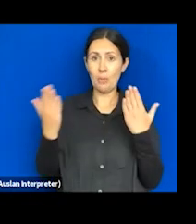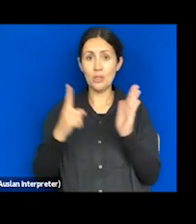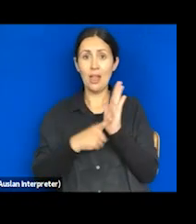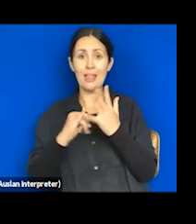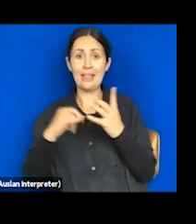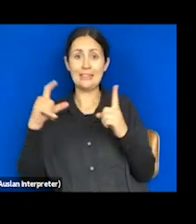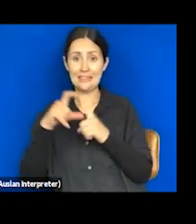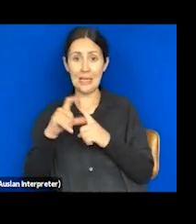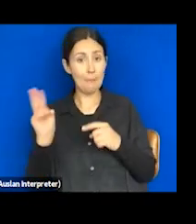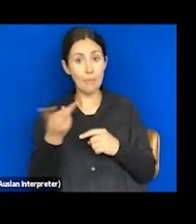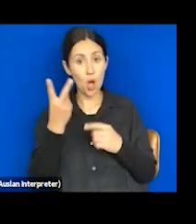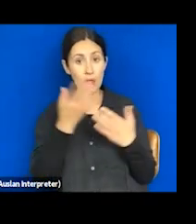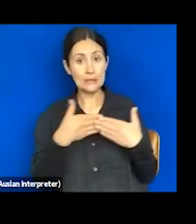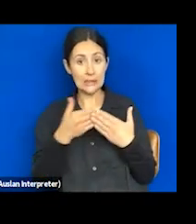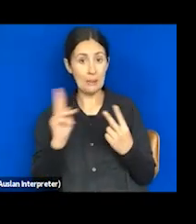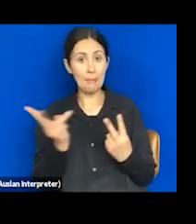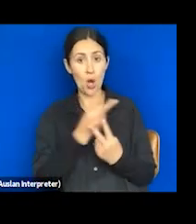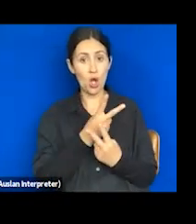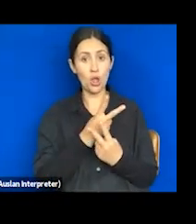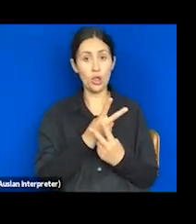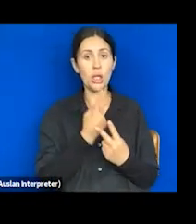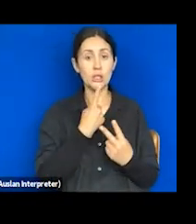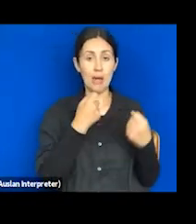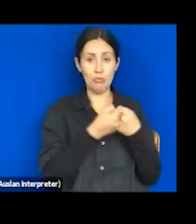studied in the past, but there's some